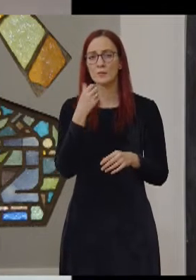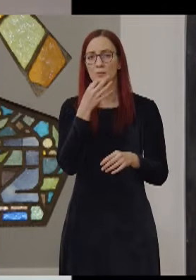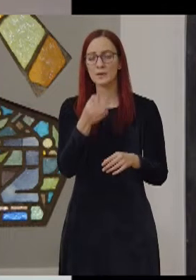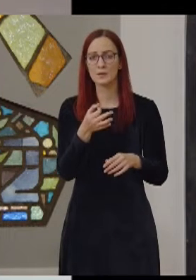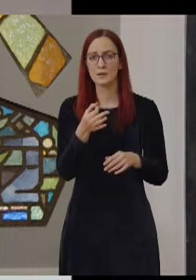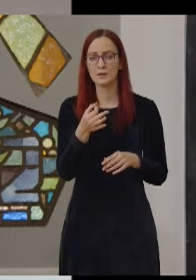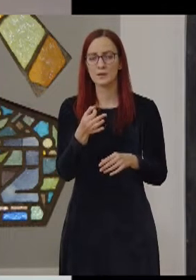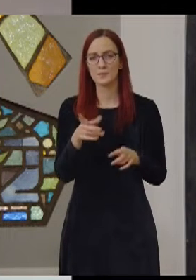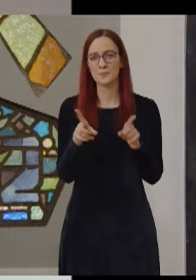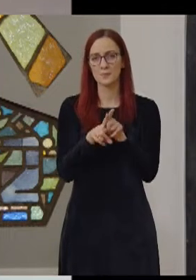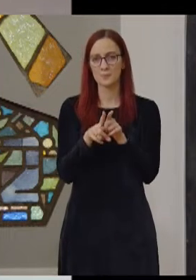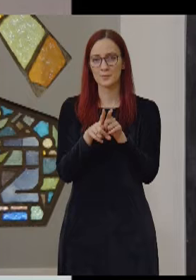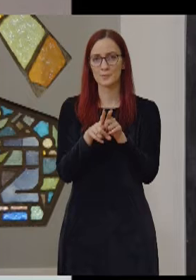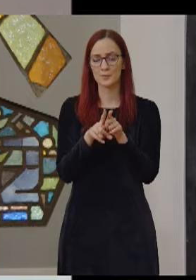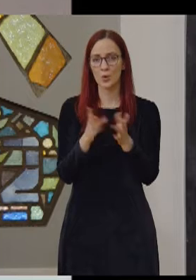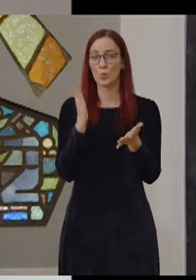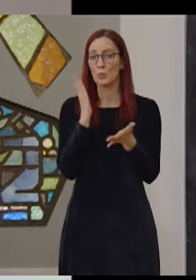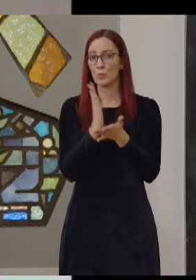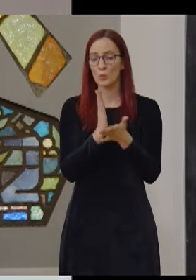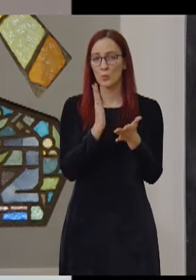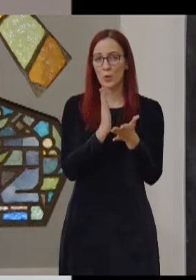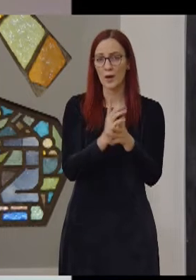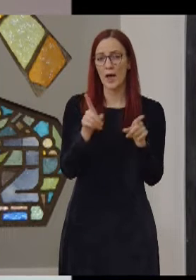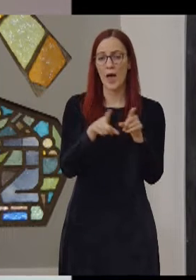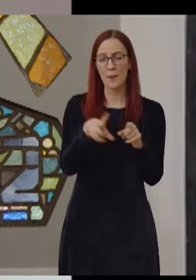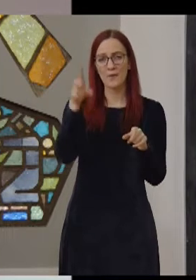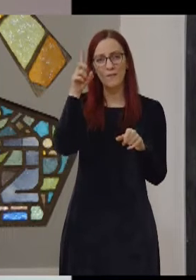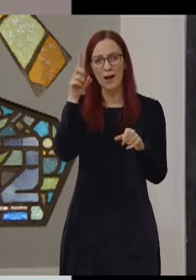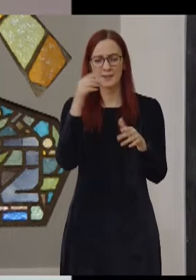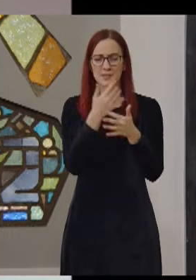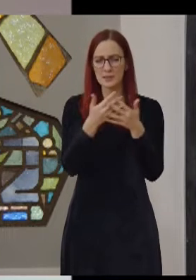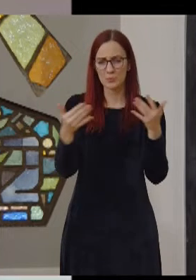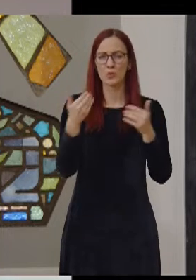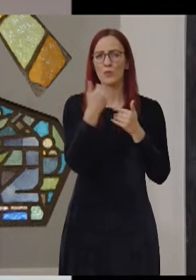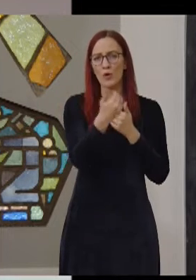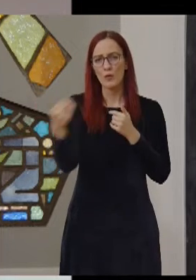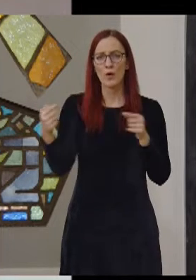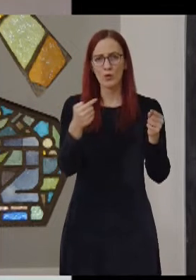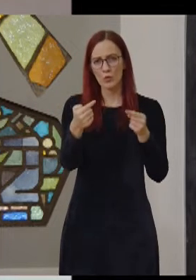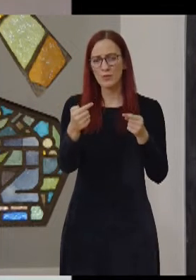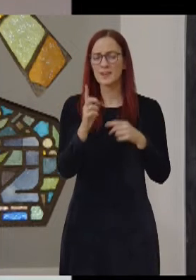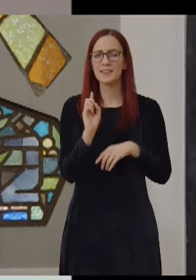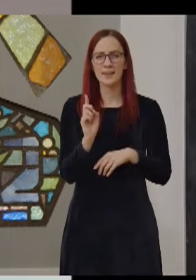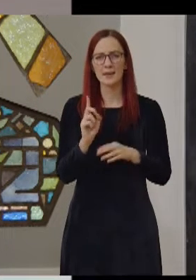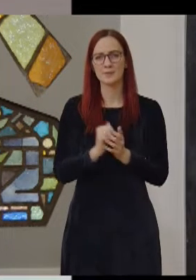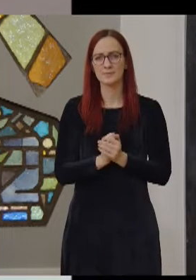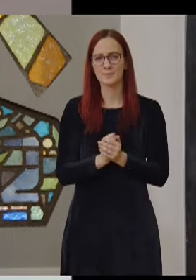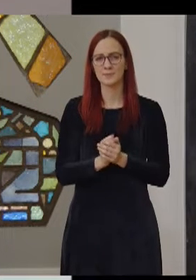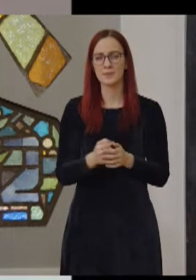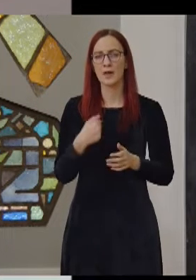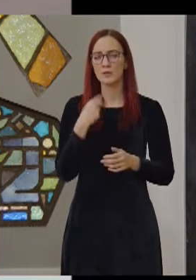world. I would say that this is not a conflict of